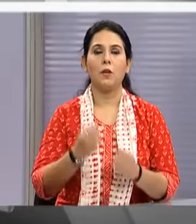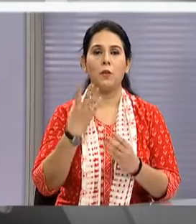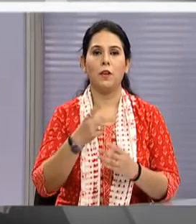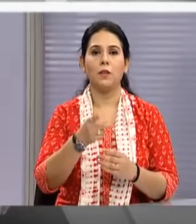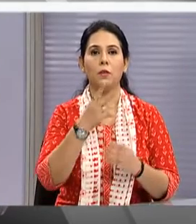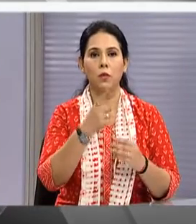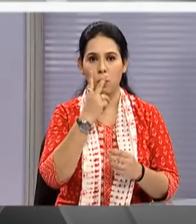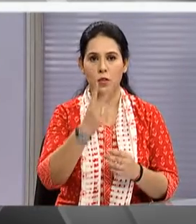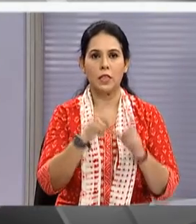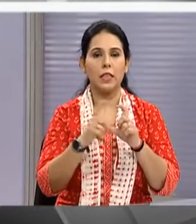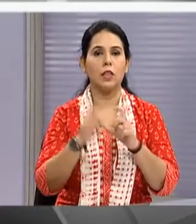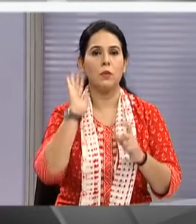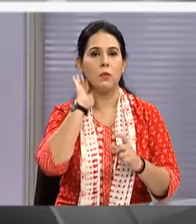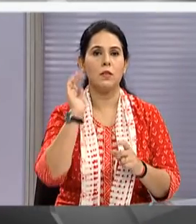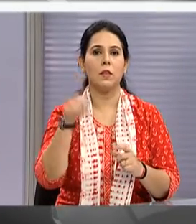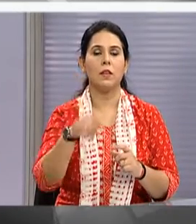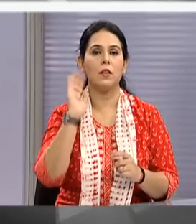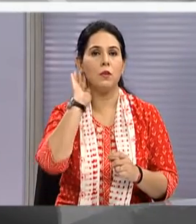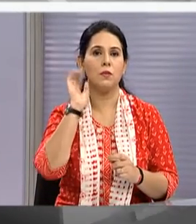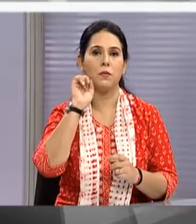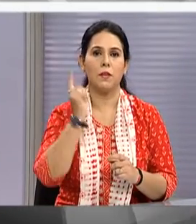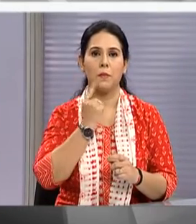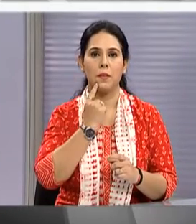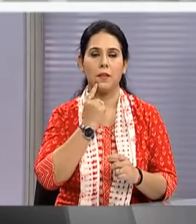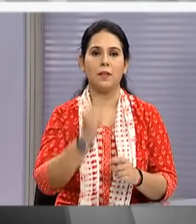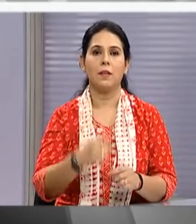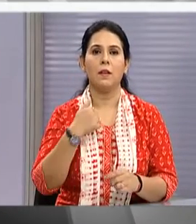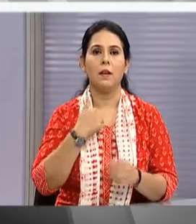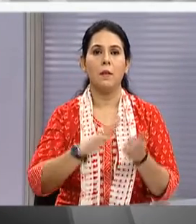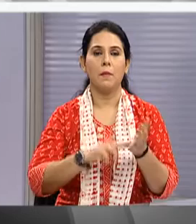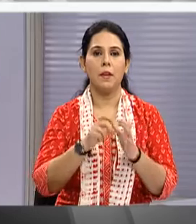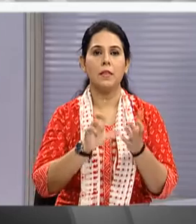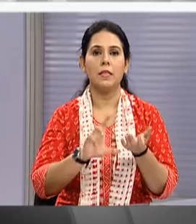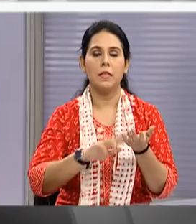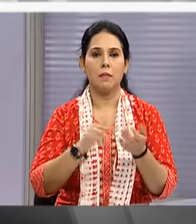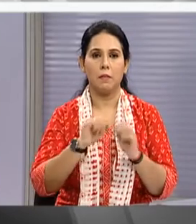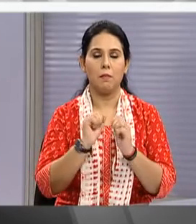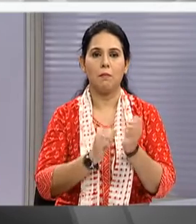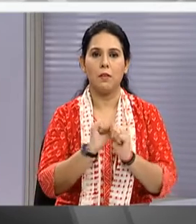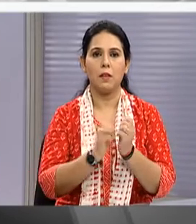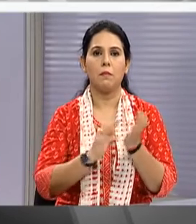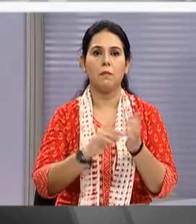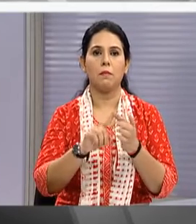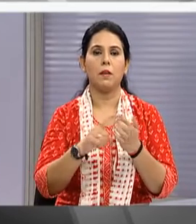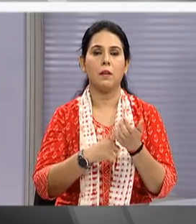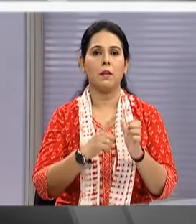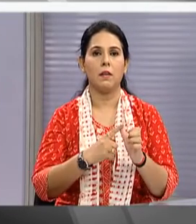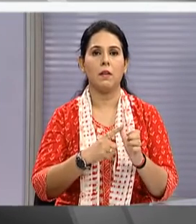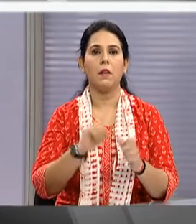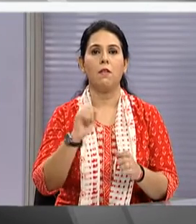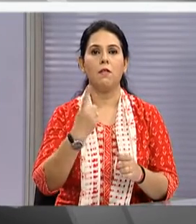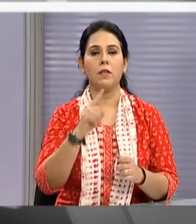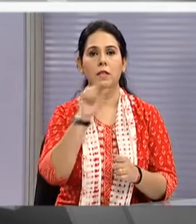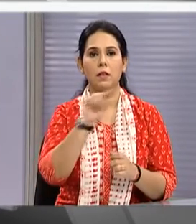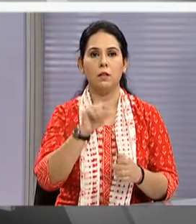Good morning, you're watching Doordarshan News and this is the news for hearing impaired. I am Nancy Kohli and with me is Meera Bhatia. Let's begin